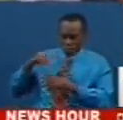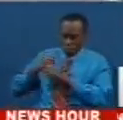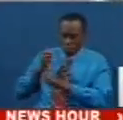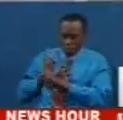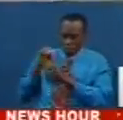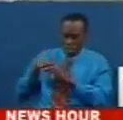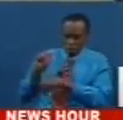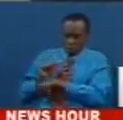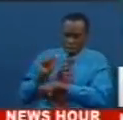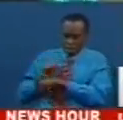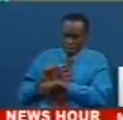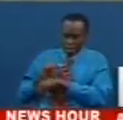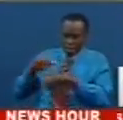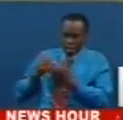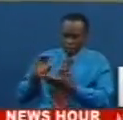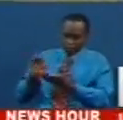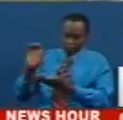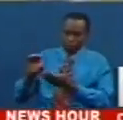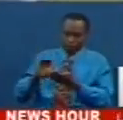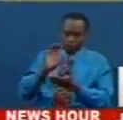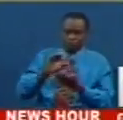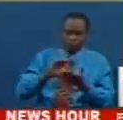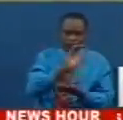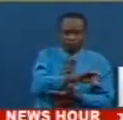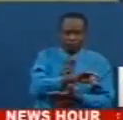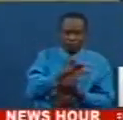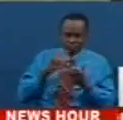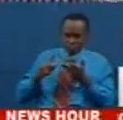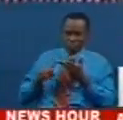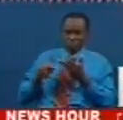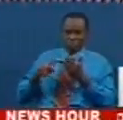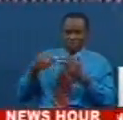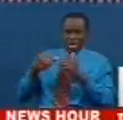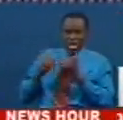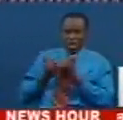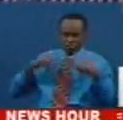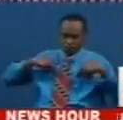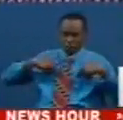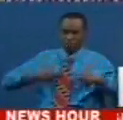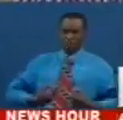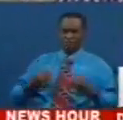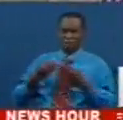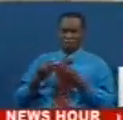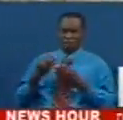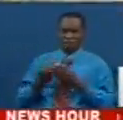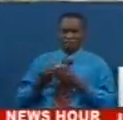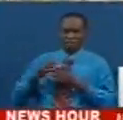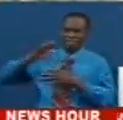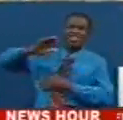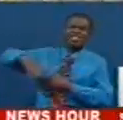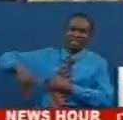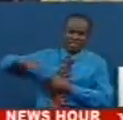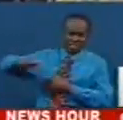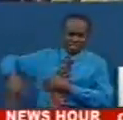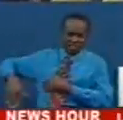others. The unions noted that the delay in the release of pension funds affects the morale of retirees.